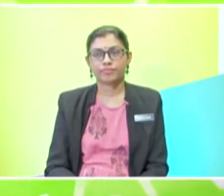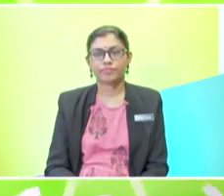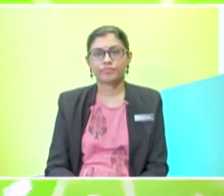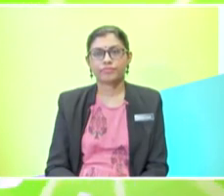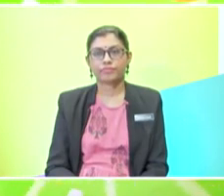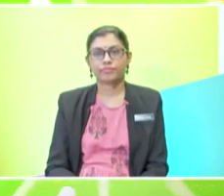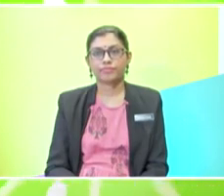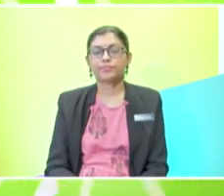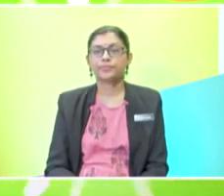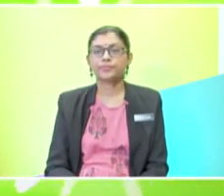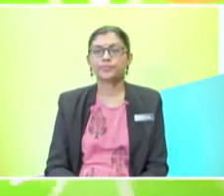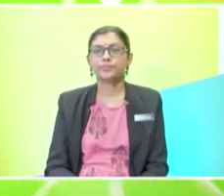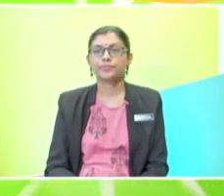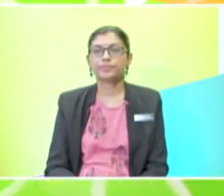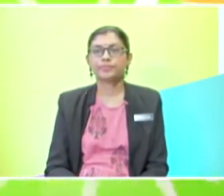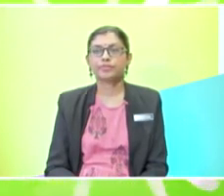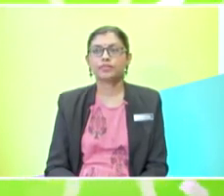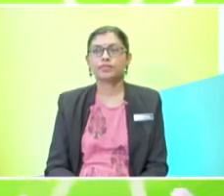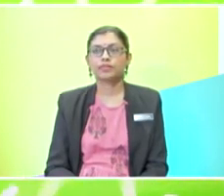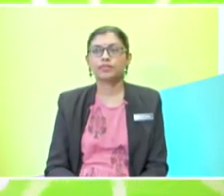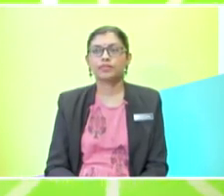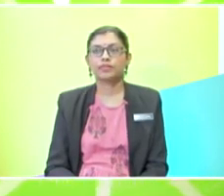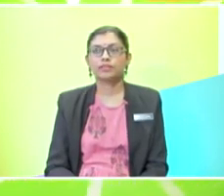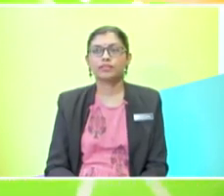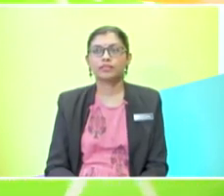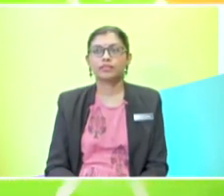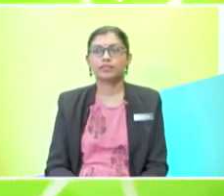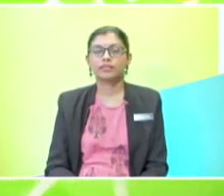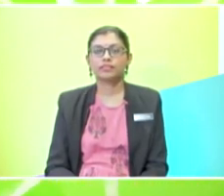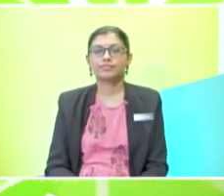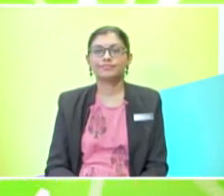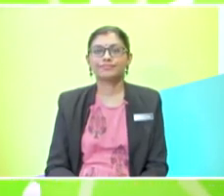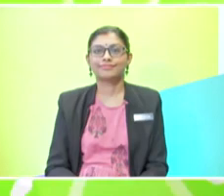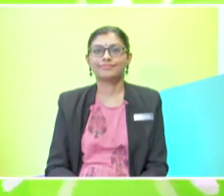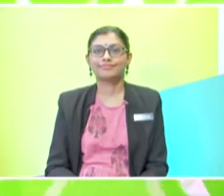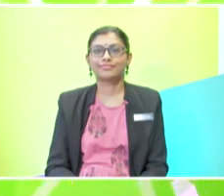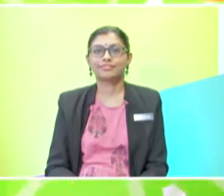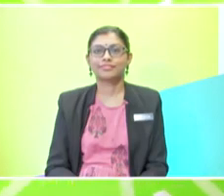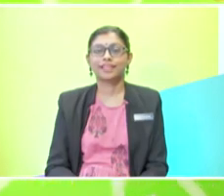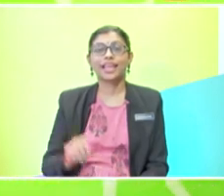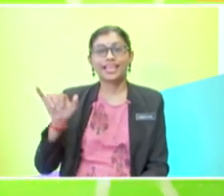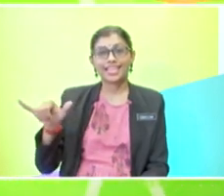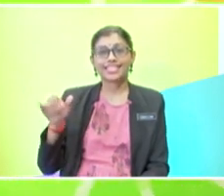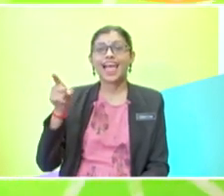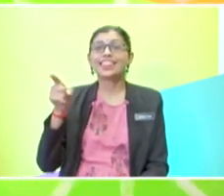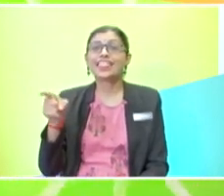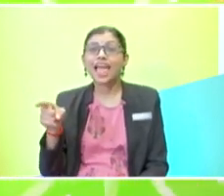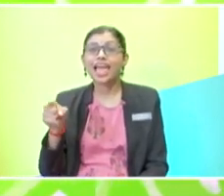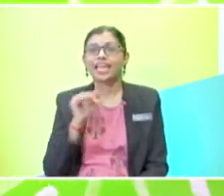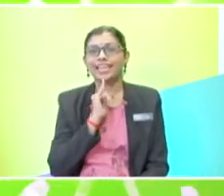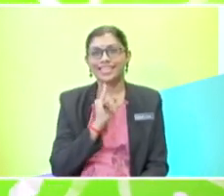there is. One more time, Iman. Yes, there is. There. Yes, there